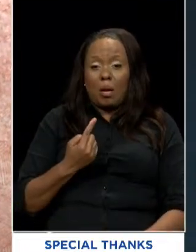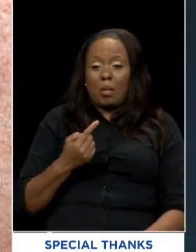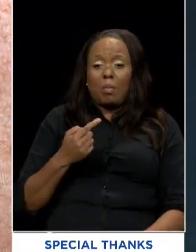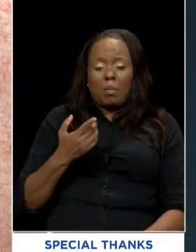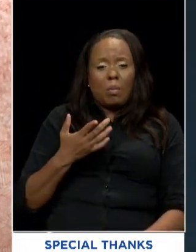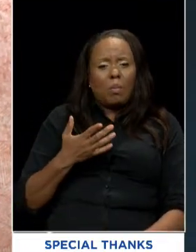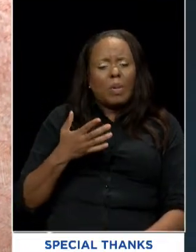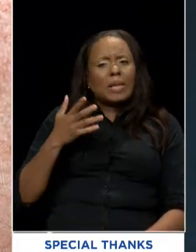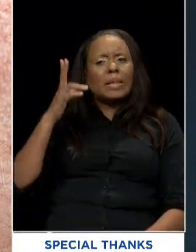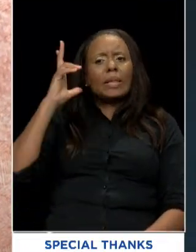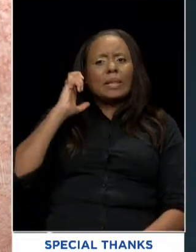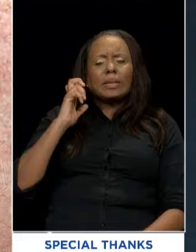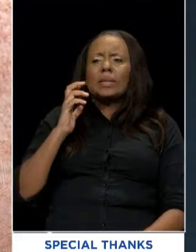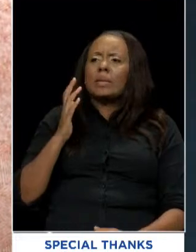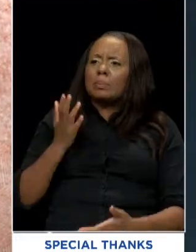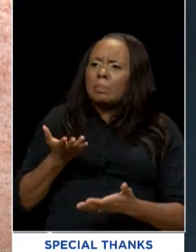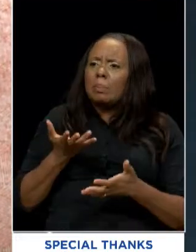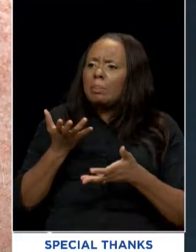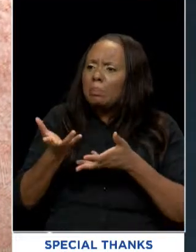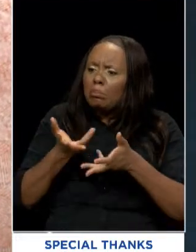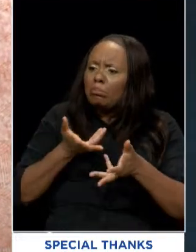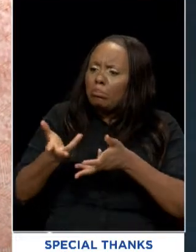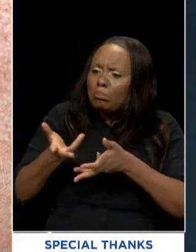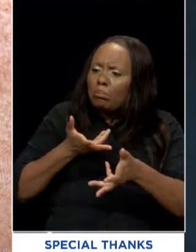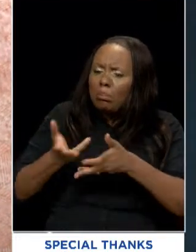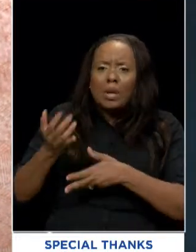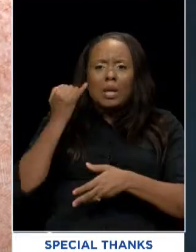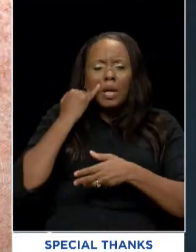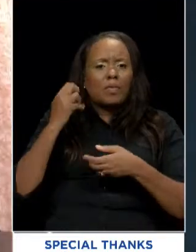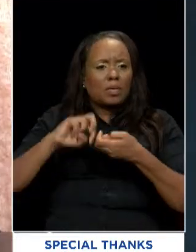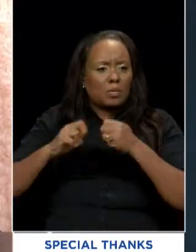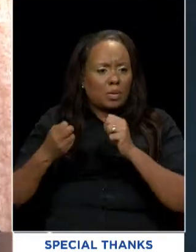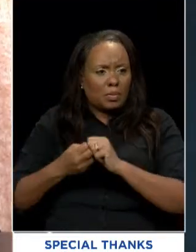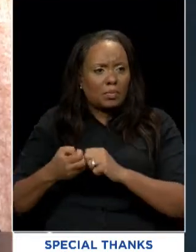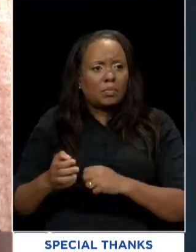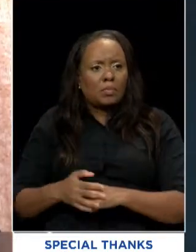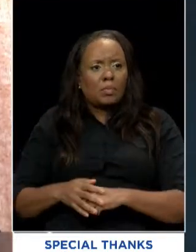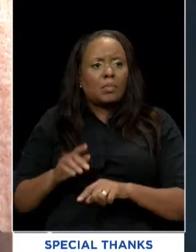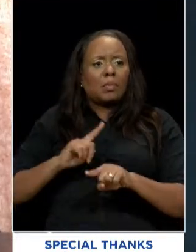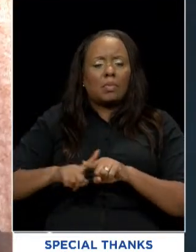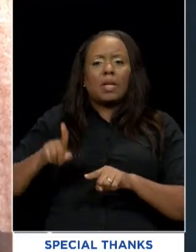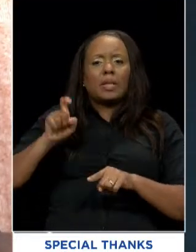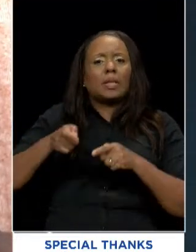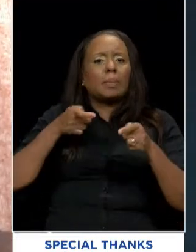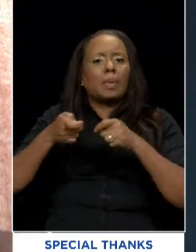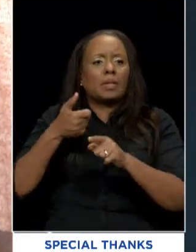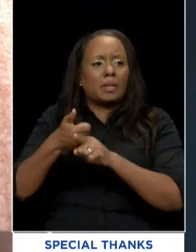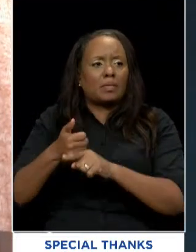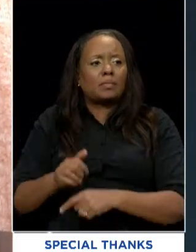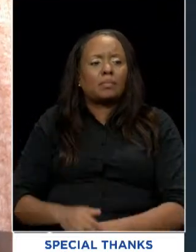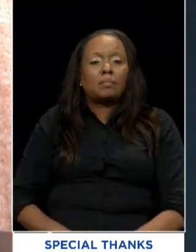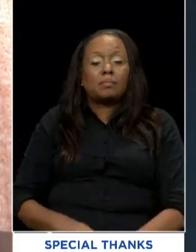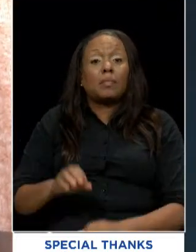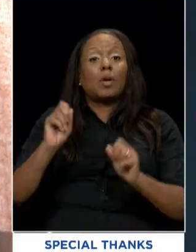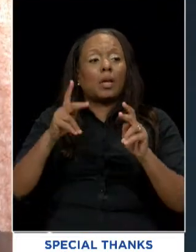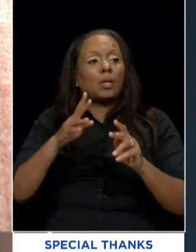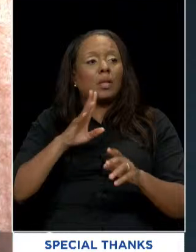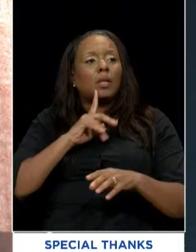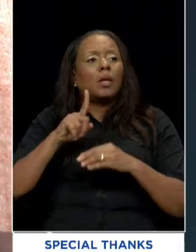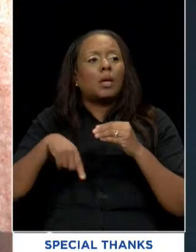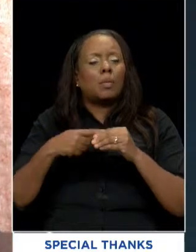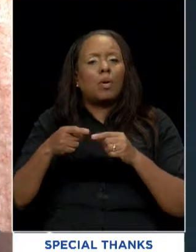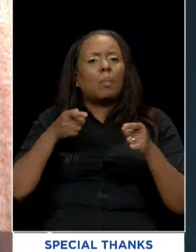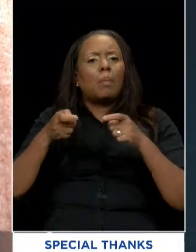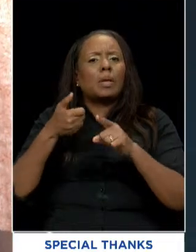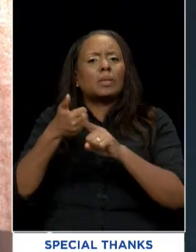if there's a problem or if they sense that there's a complication. But Quickly, as I said, self-management is important. Quickly tell us about self-management, because